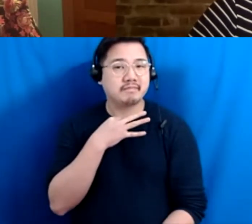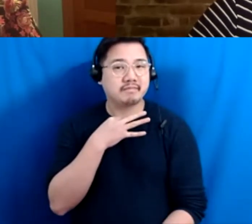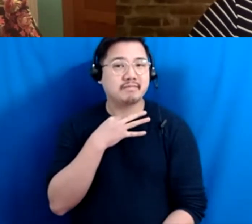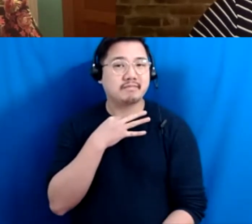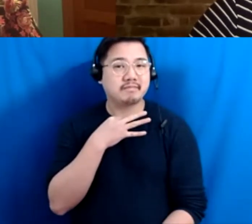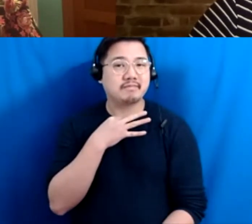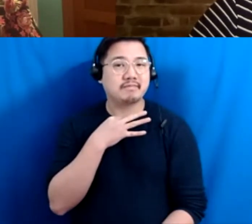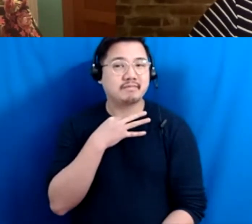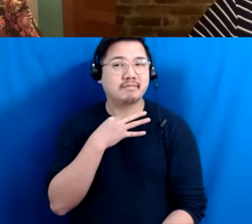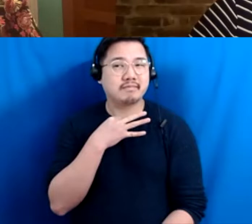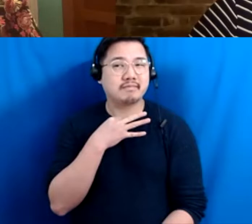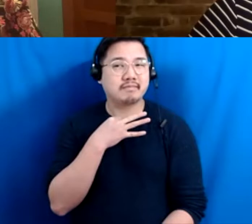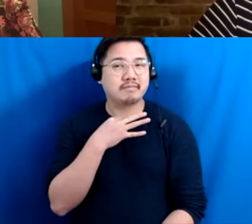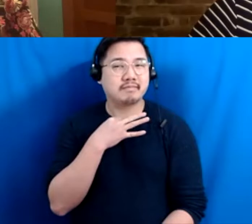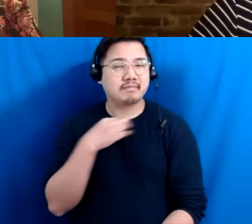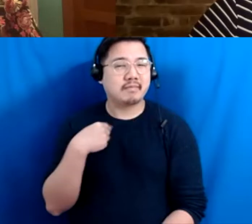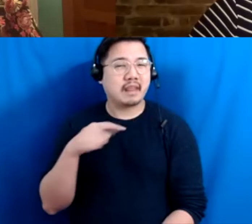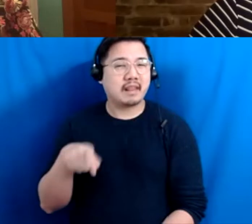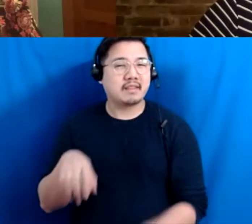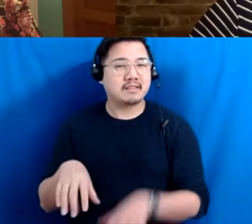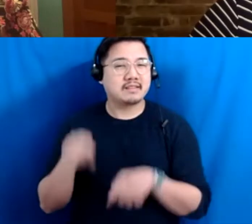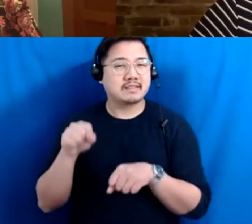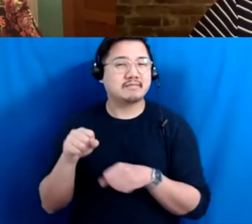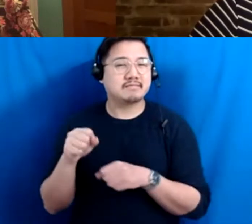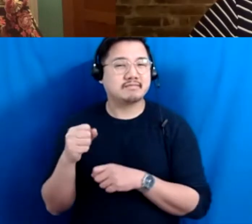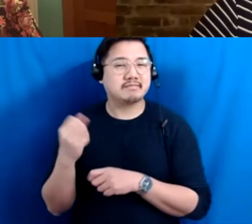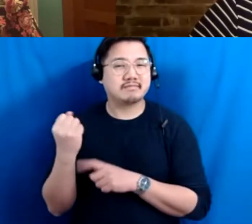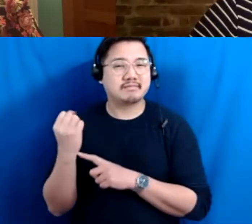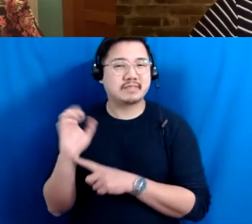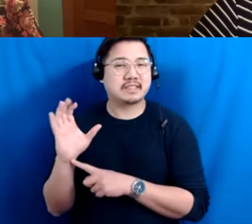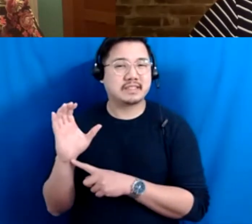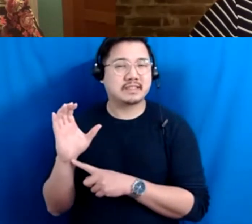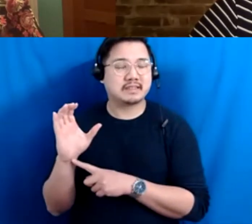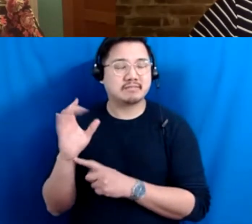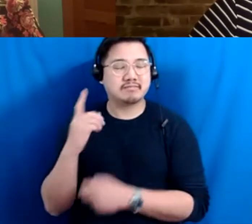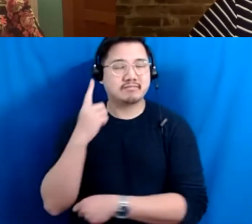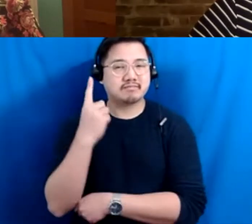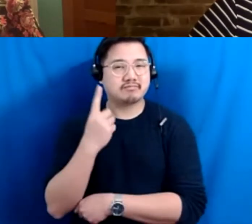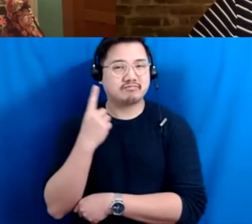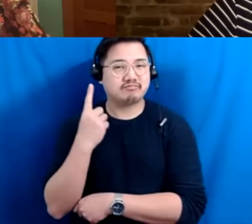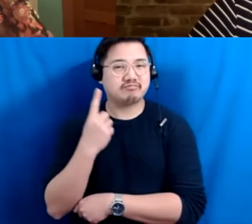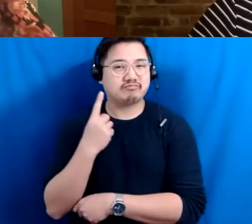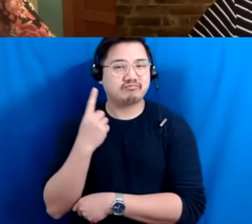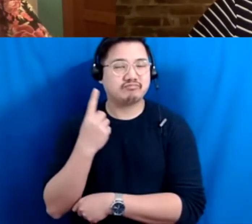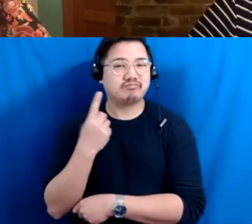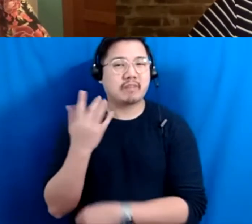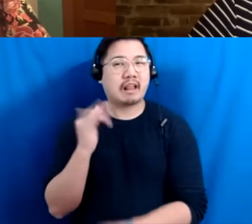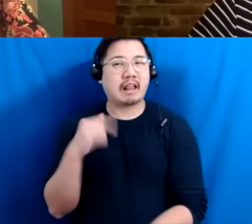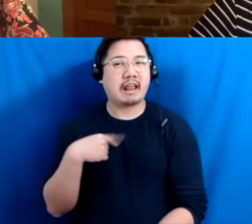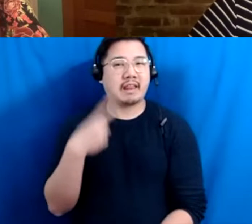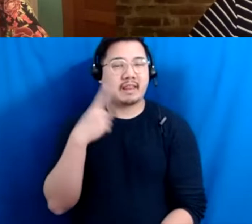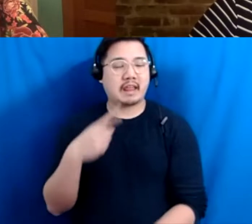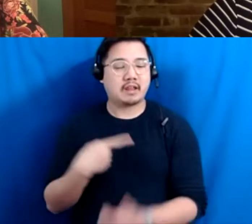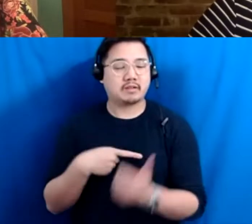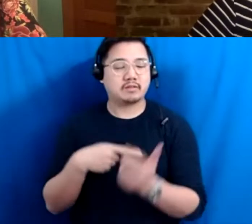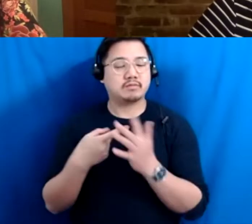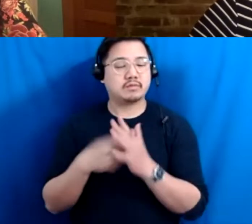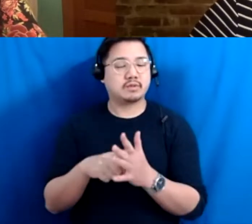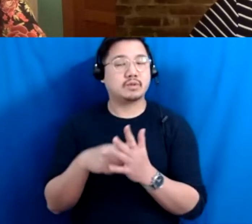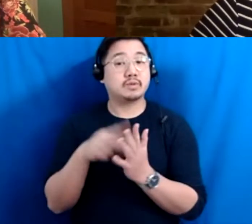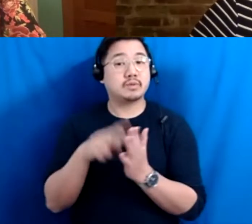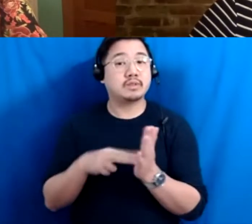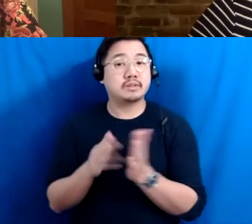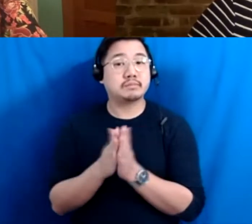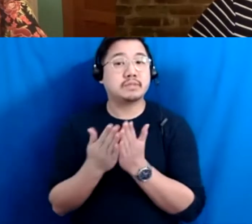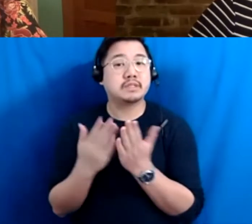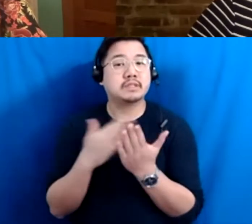took me a second to I think I was maybe like 50 pages into my reading of